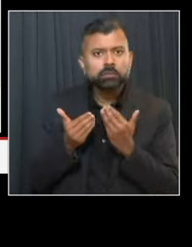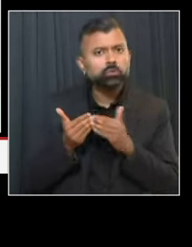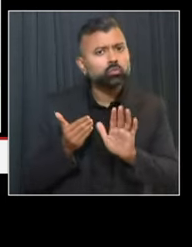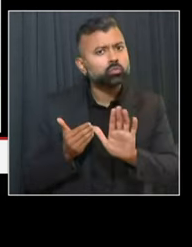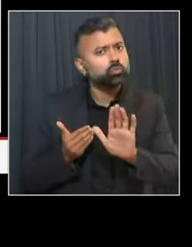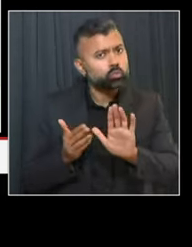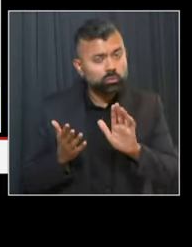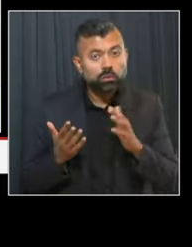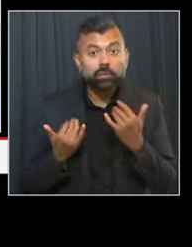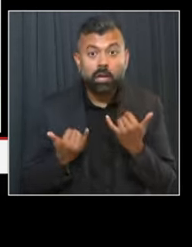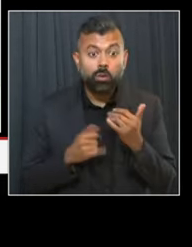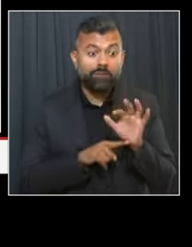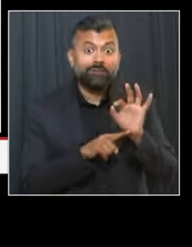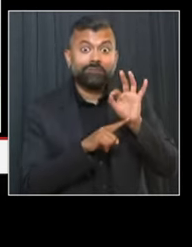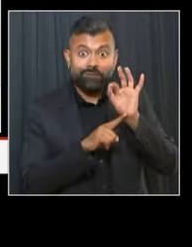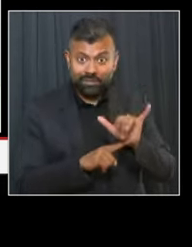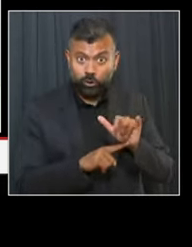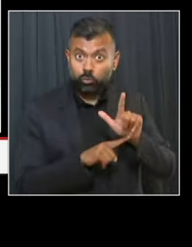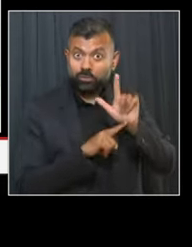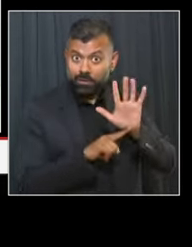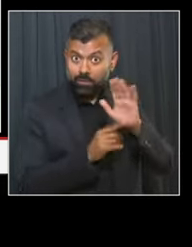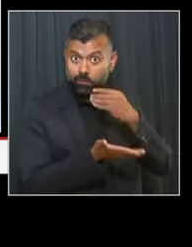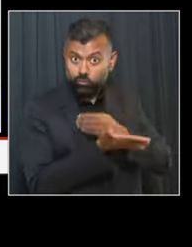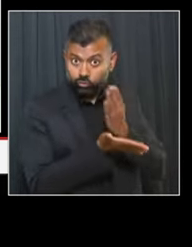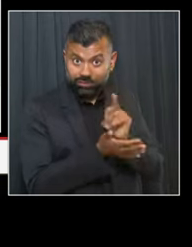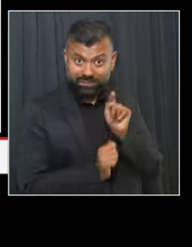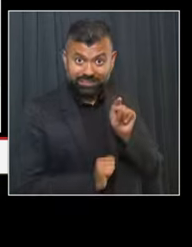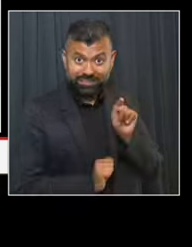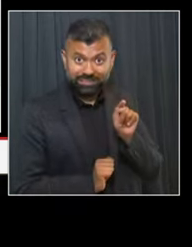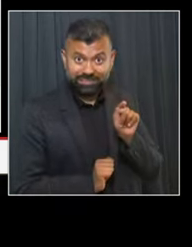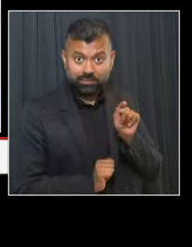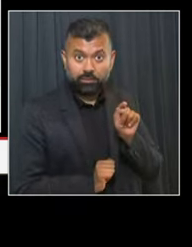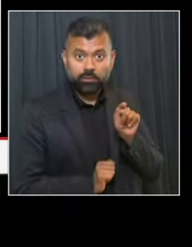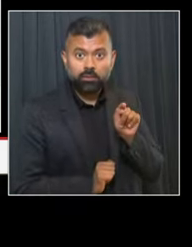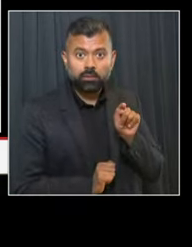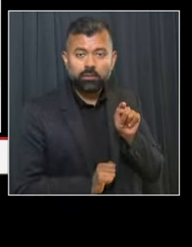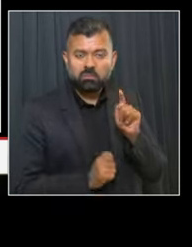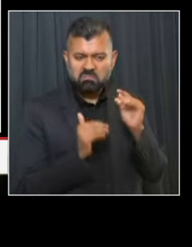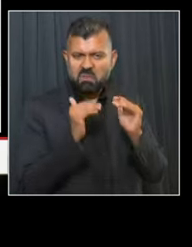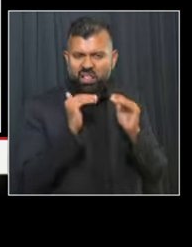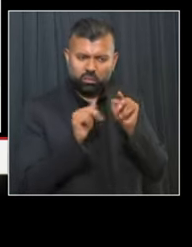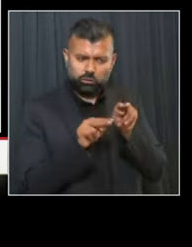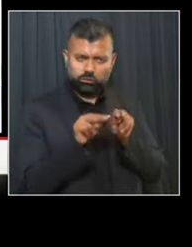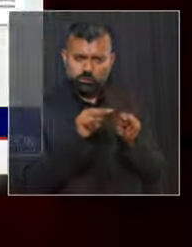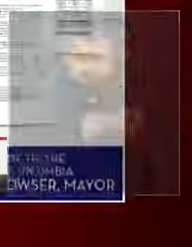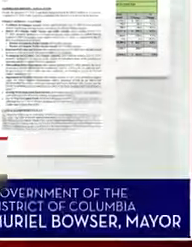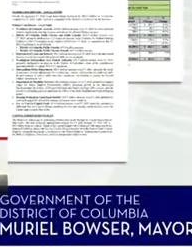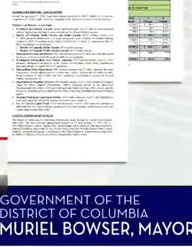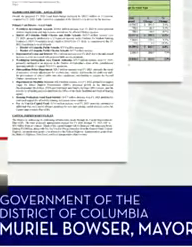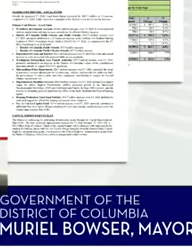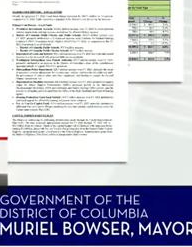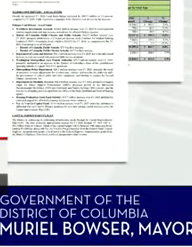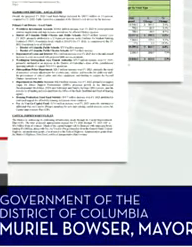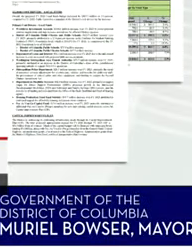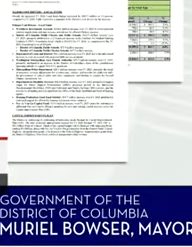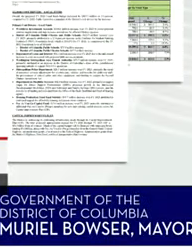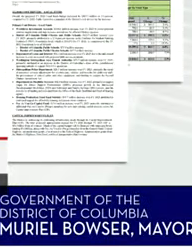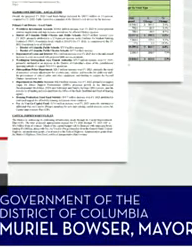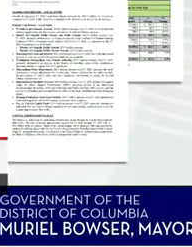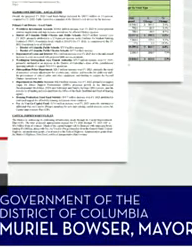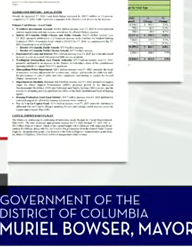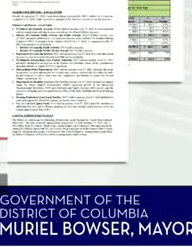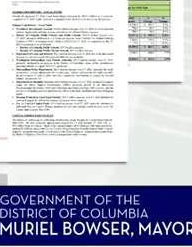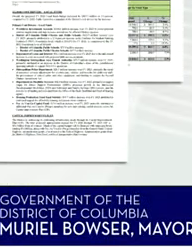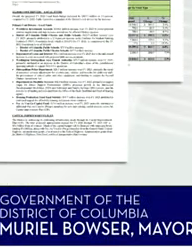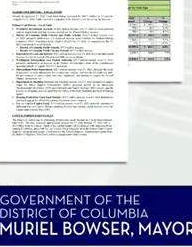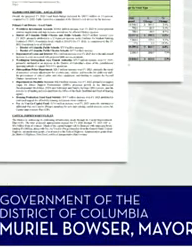And I'll turn it over to CFO Lee if there's anything you want to add. It's really important that we had a vision of how these issues were